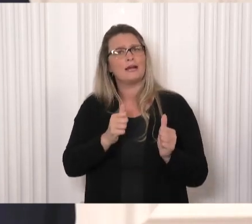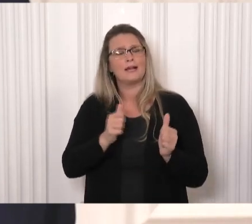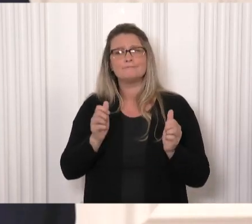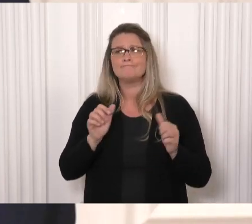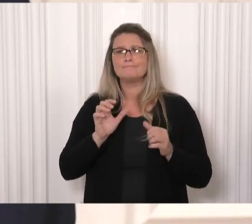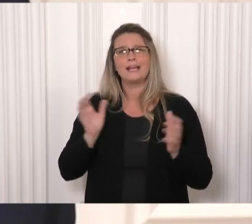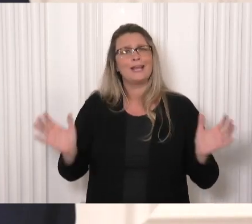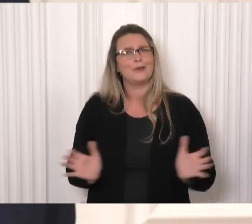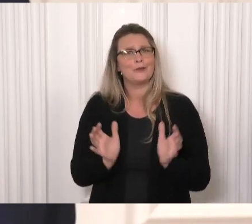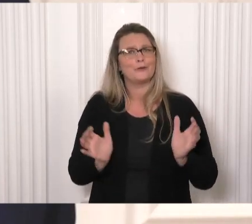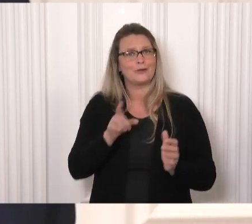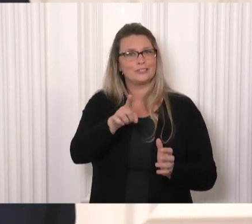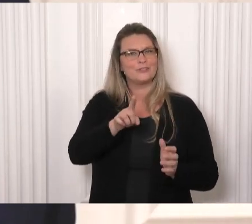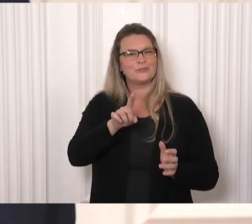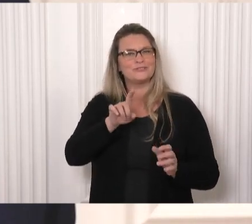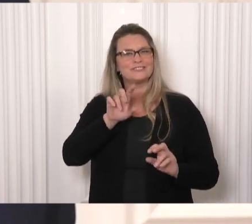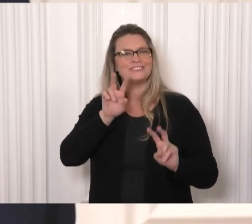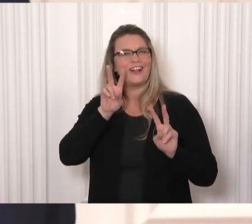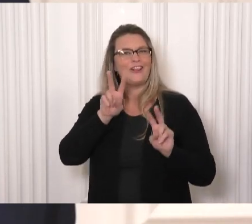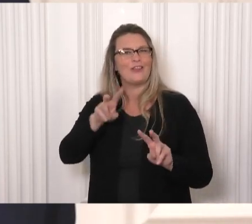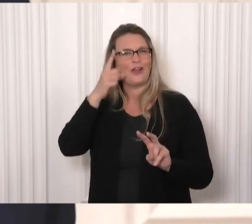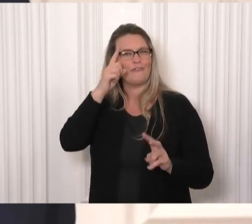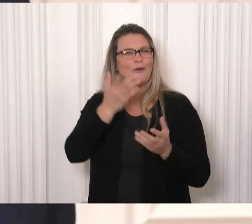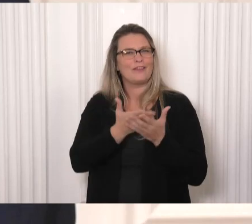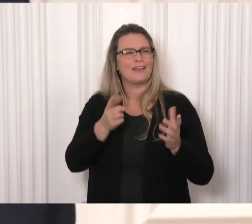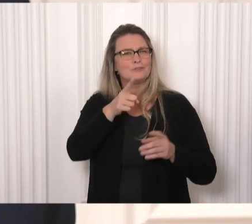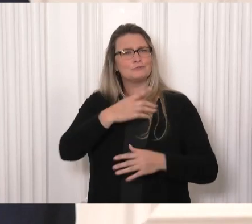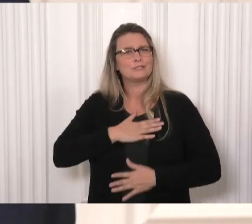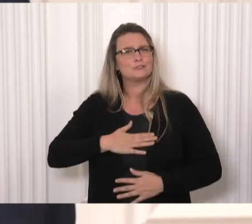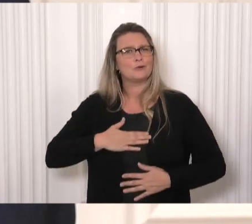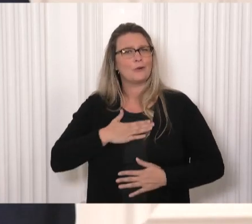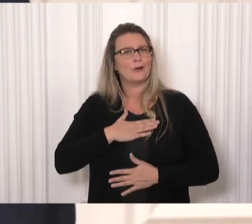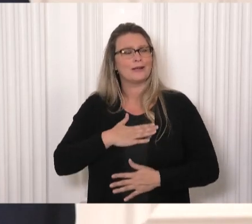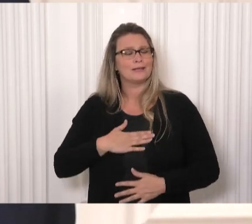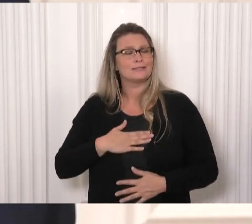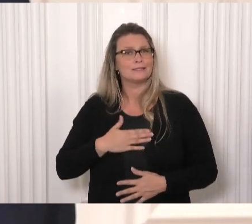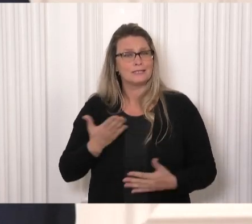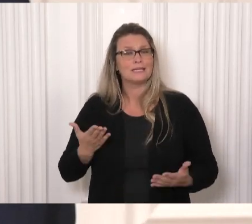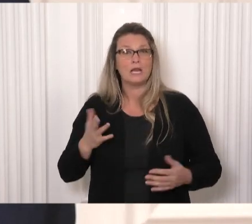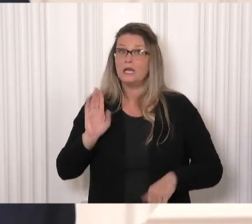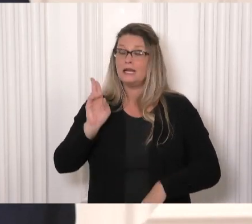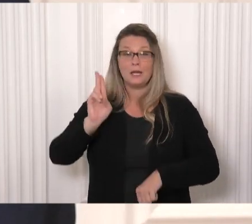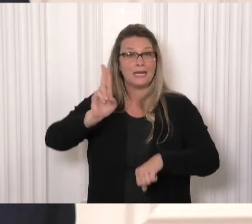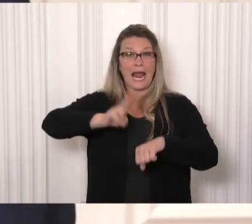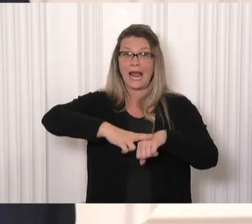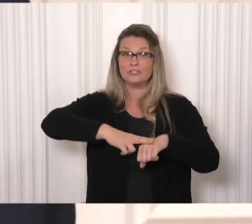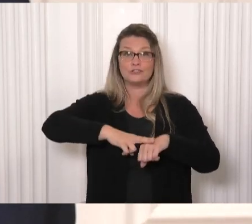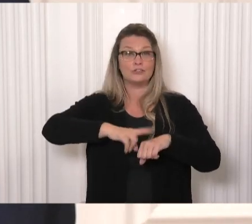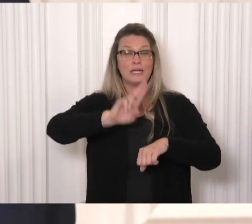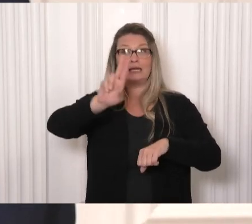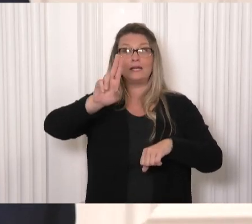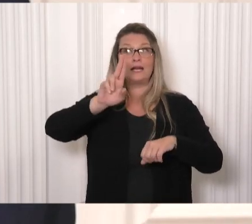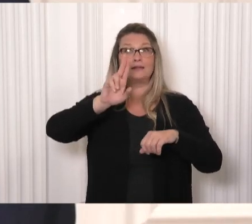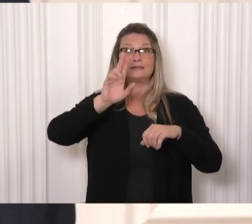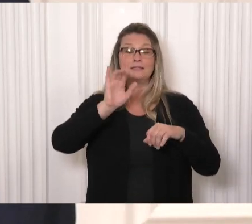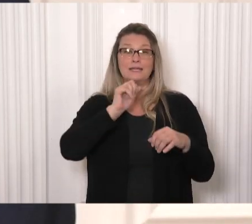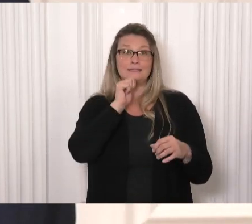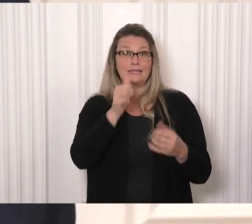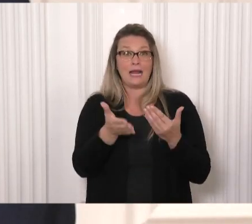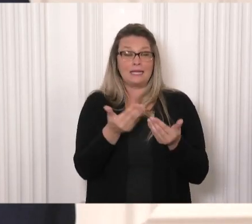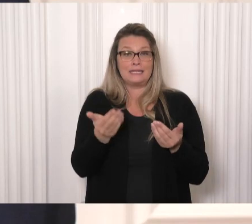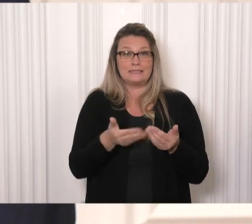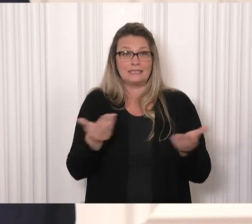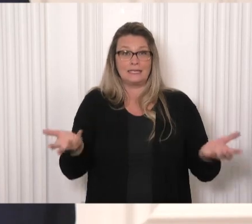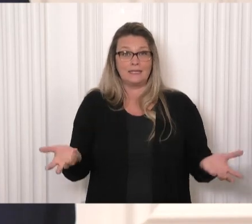best they possibly can. Naturally, I mean, it is a tremendous inconvenience in every way, shape, form, or fashion,